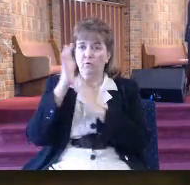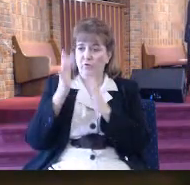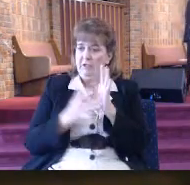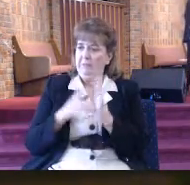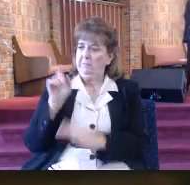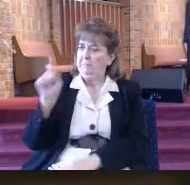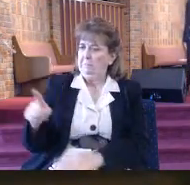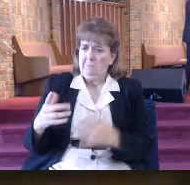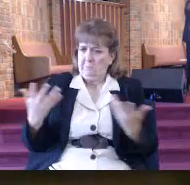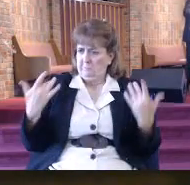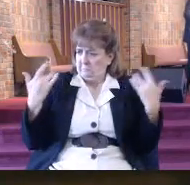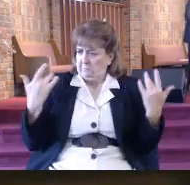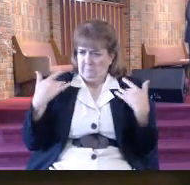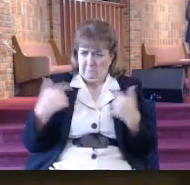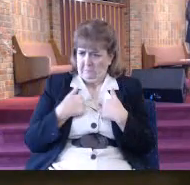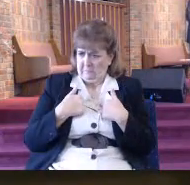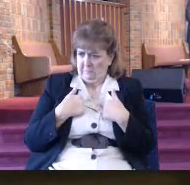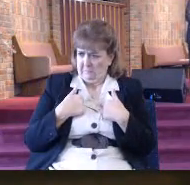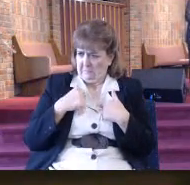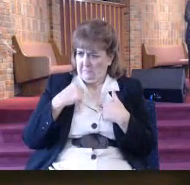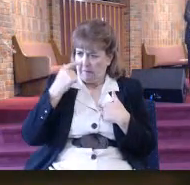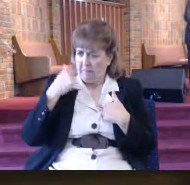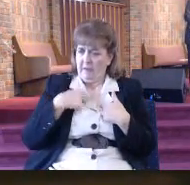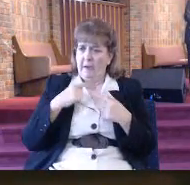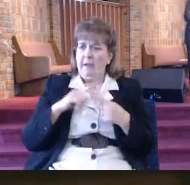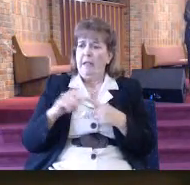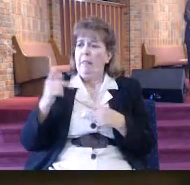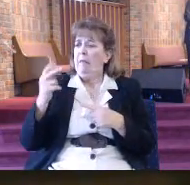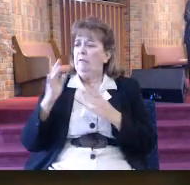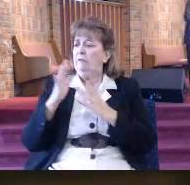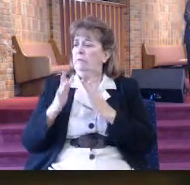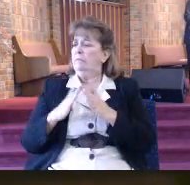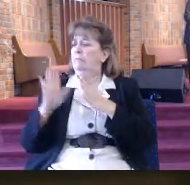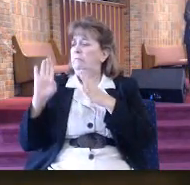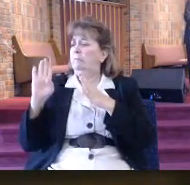I involved in this?" is to talk to his own disciples.